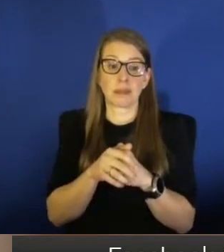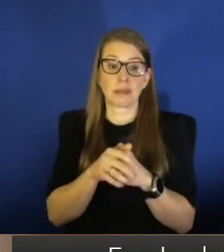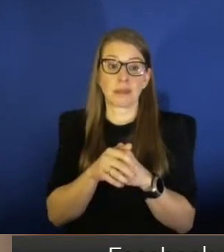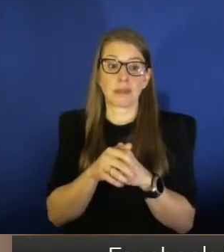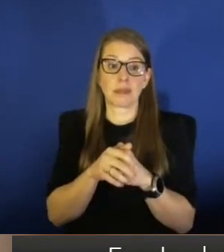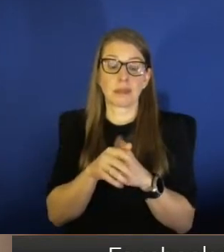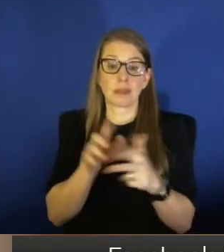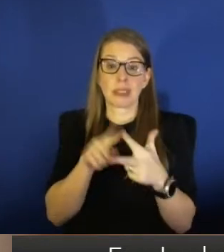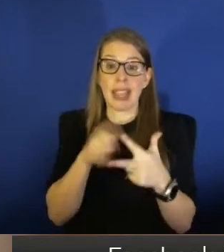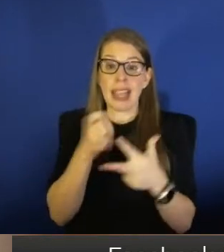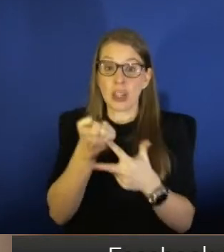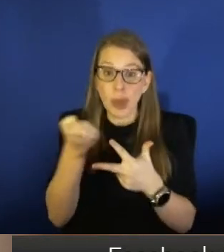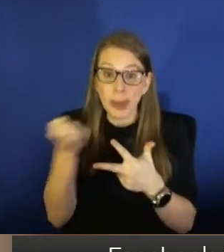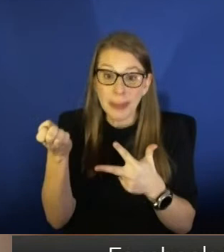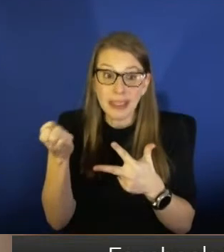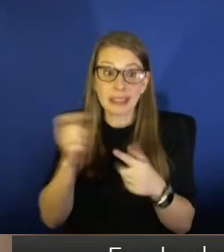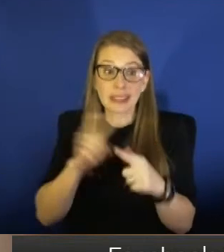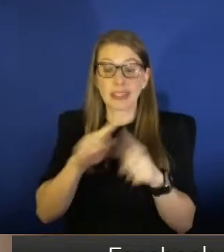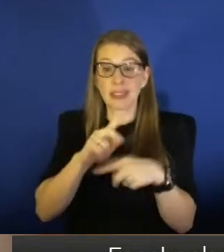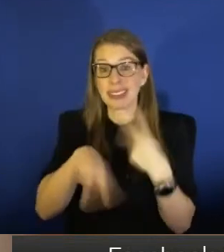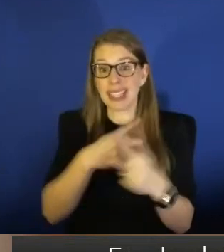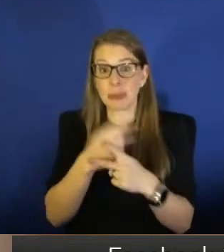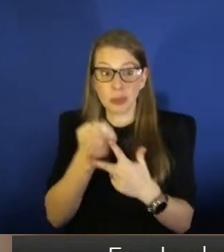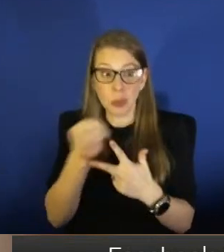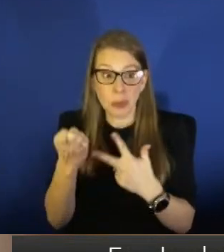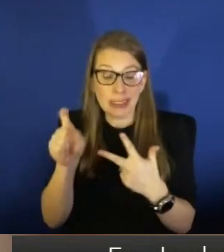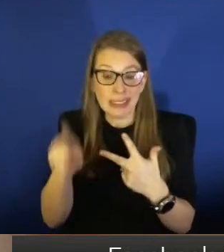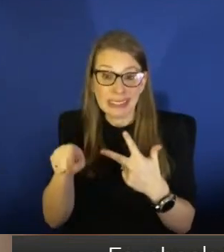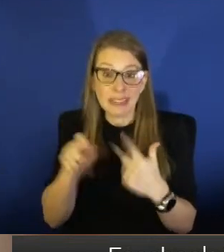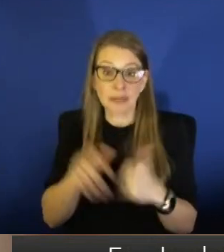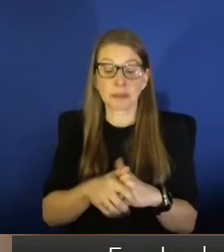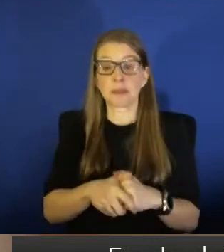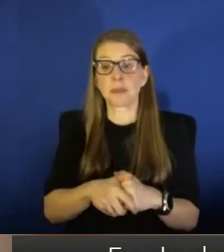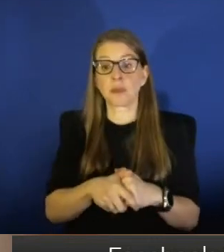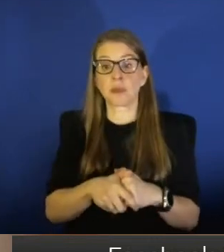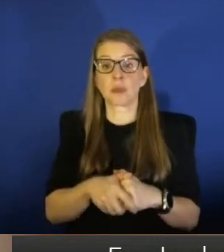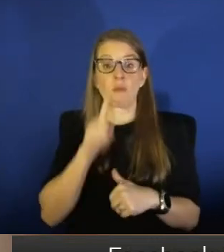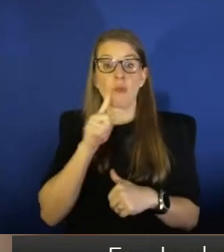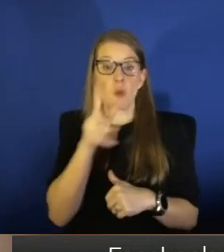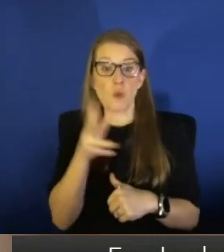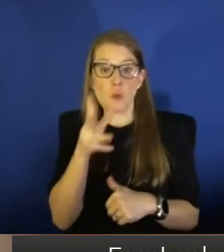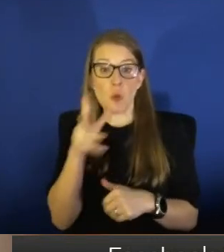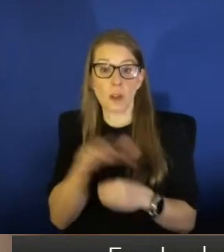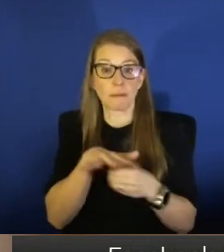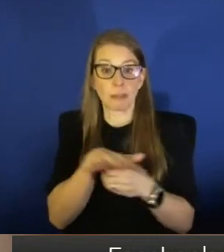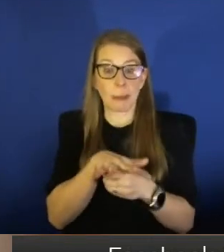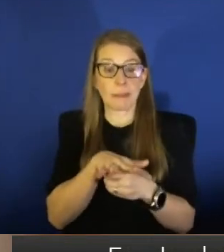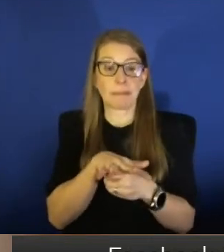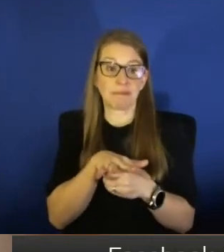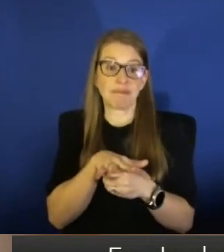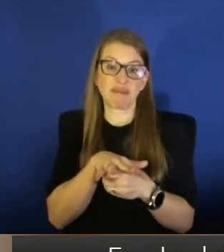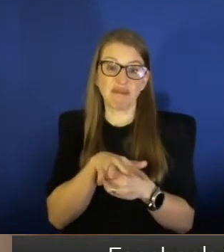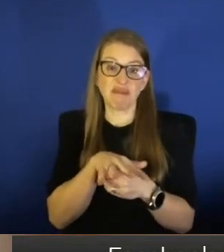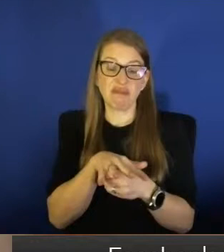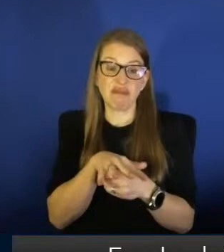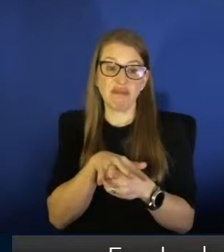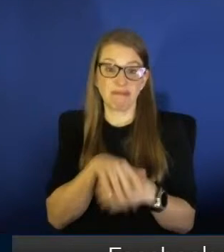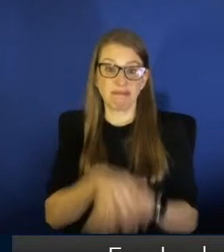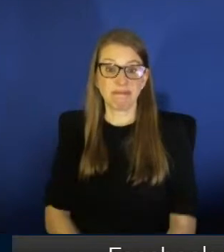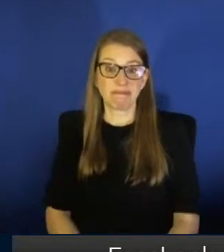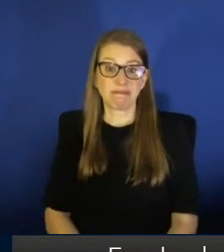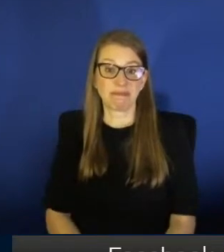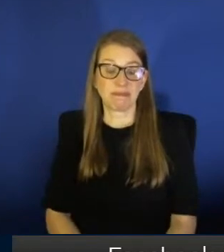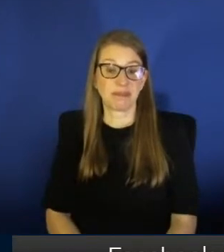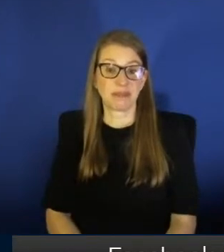equipment, the use of different types of equipment in the rural environment, just to name a few.